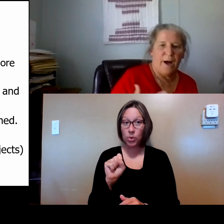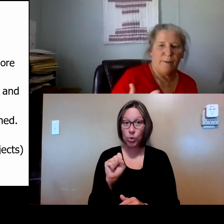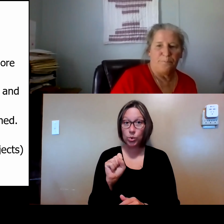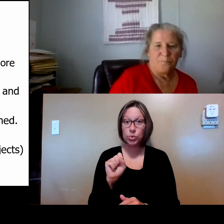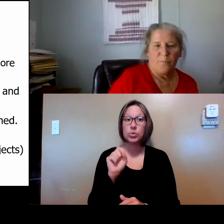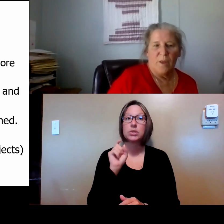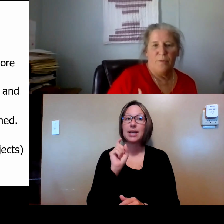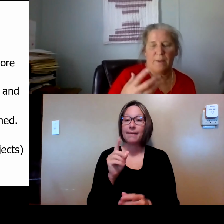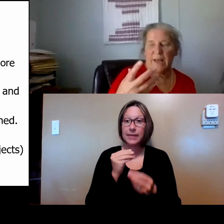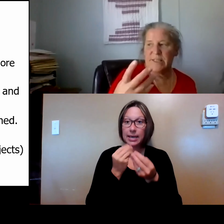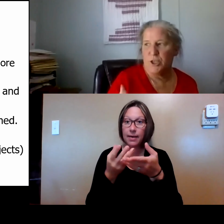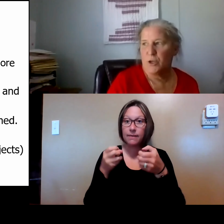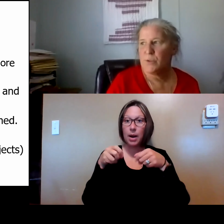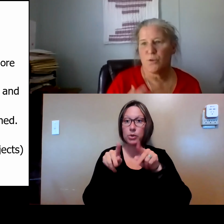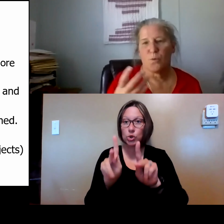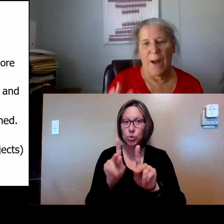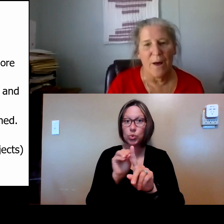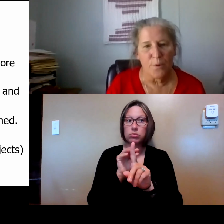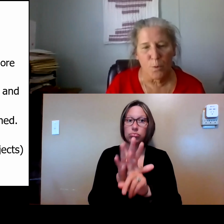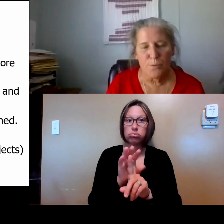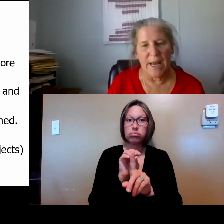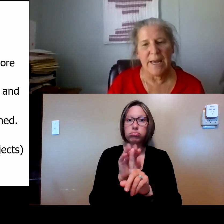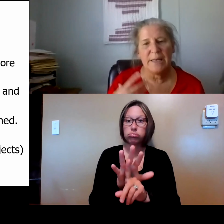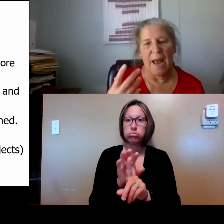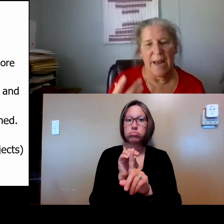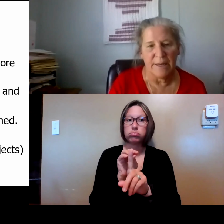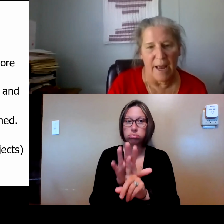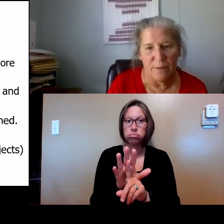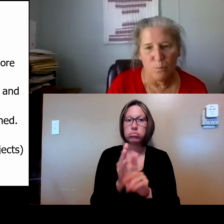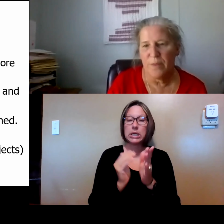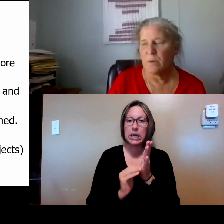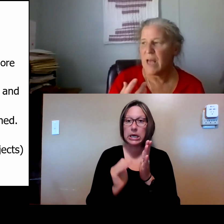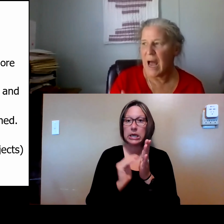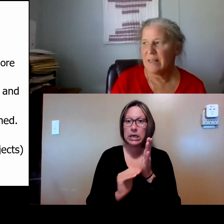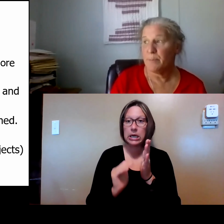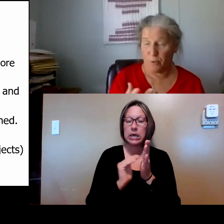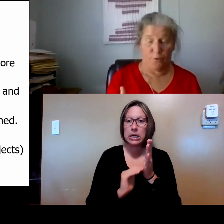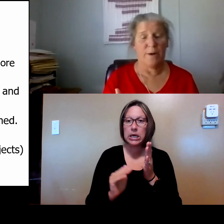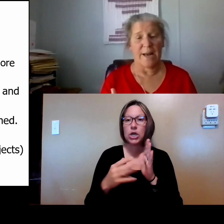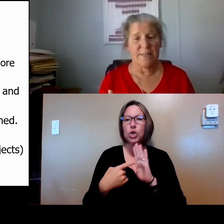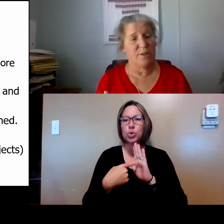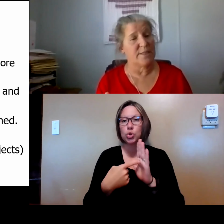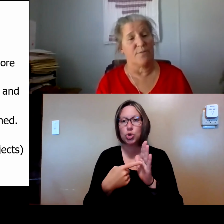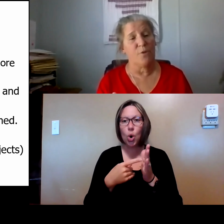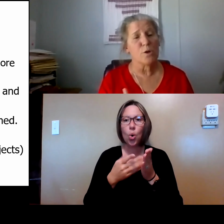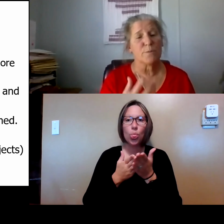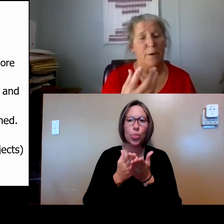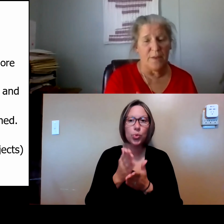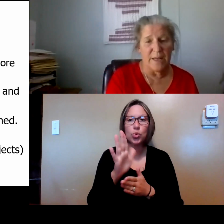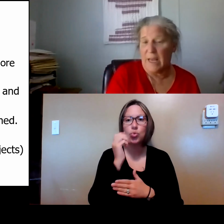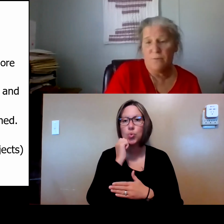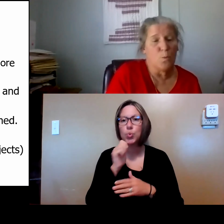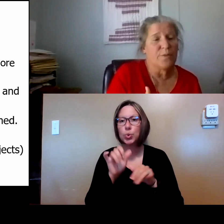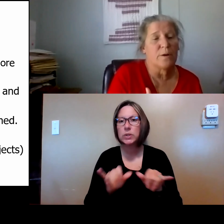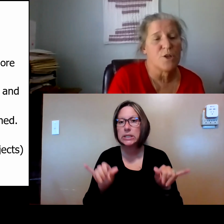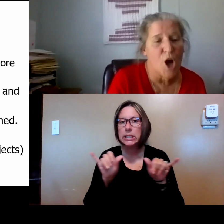that that it's used throughout the routine and with those highly preferred activities at first, but